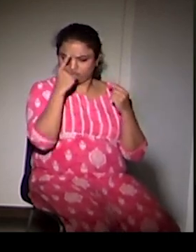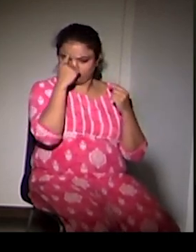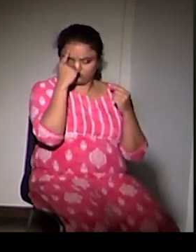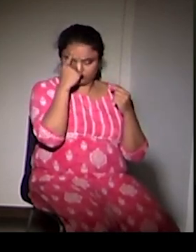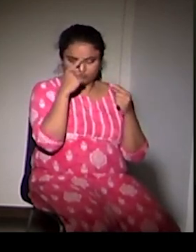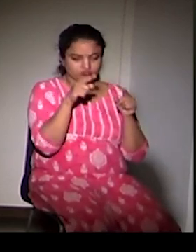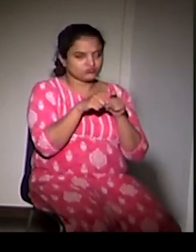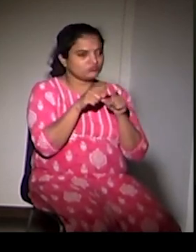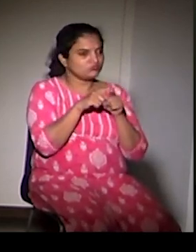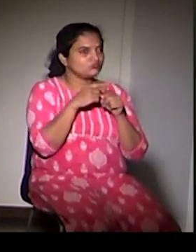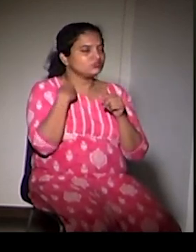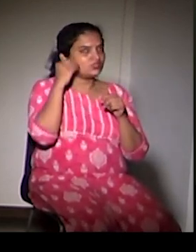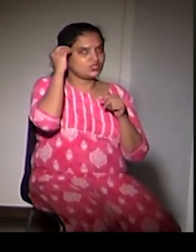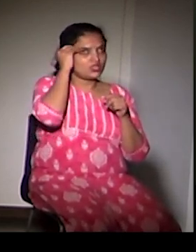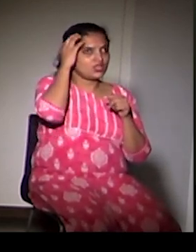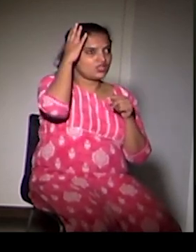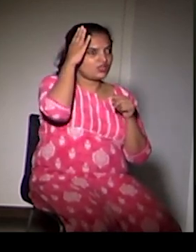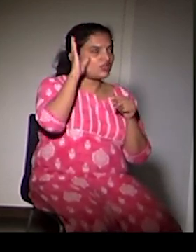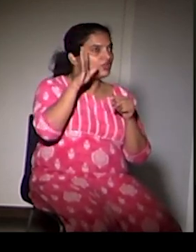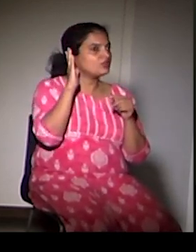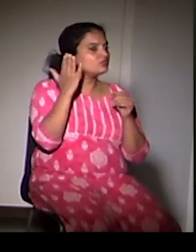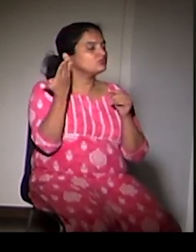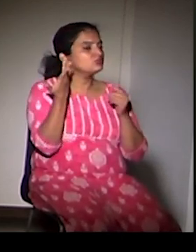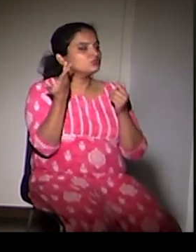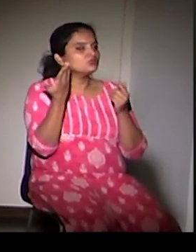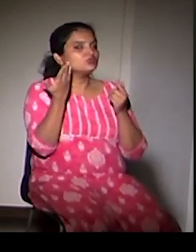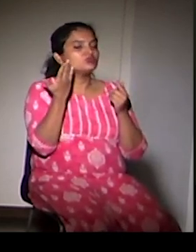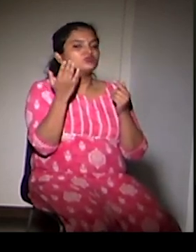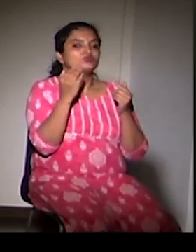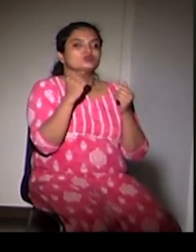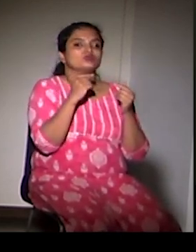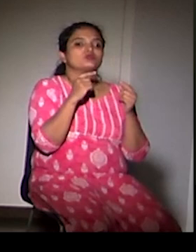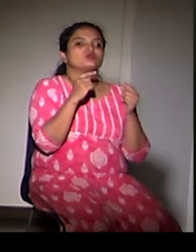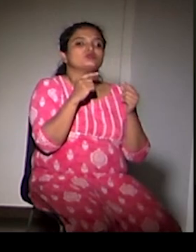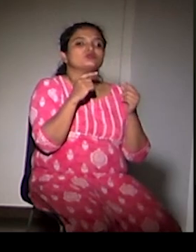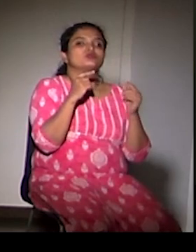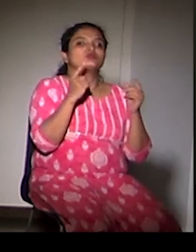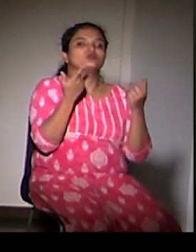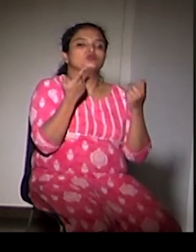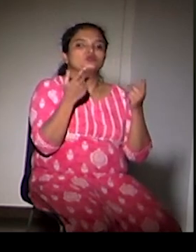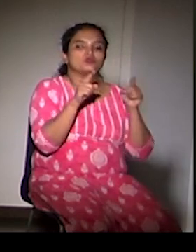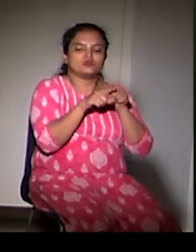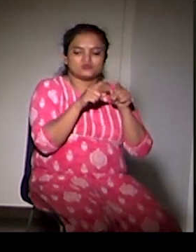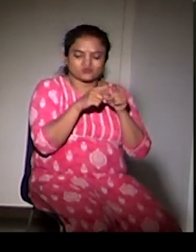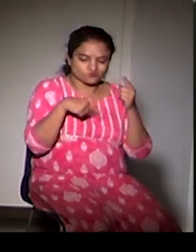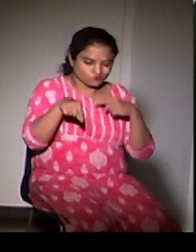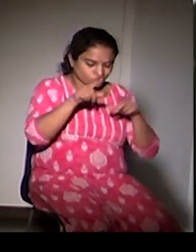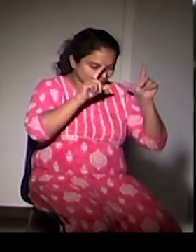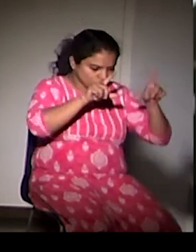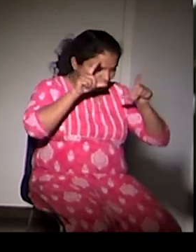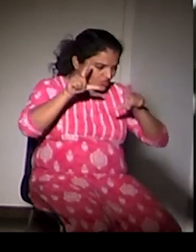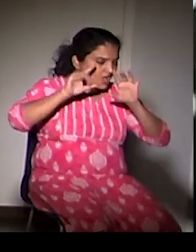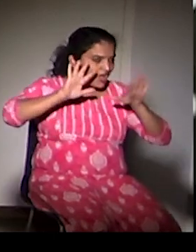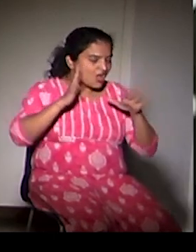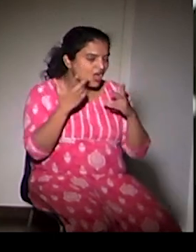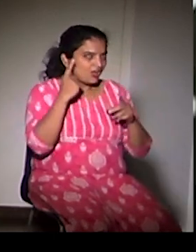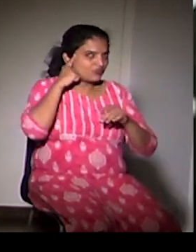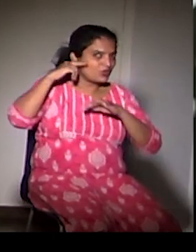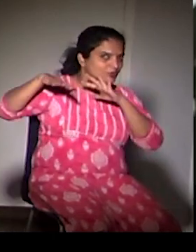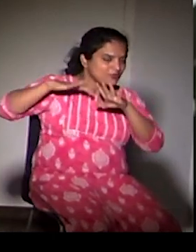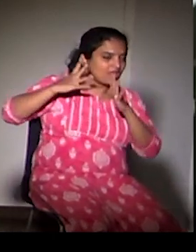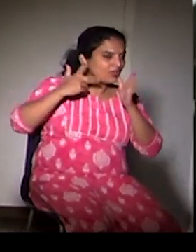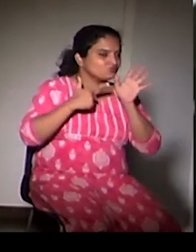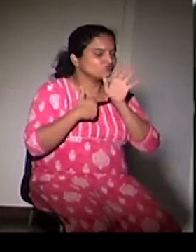bit aware that museums can direct your train of thought to what they choose to display.